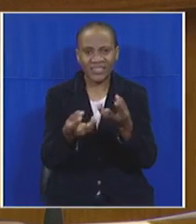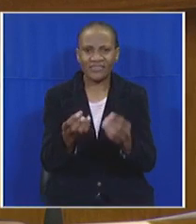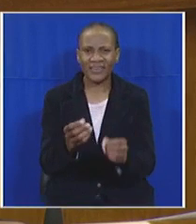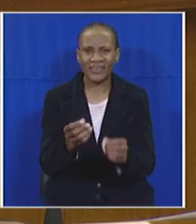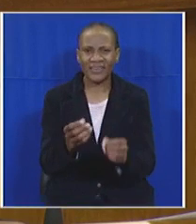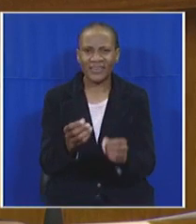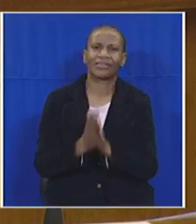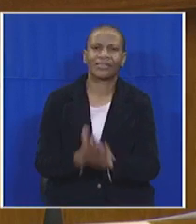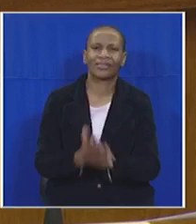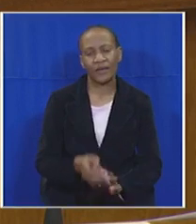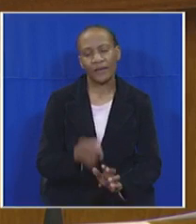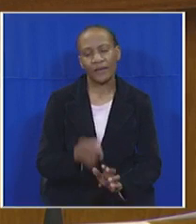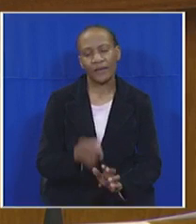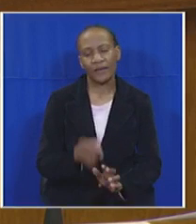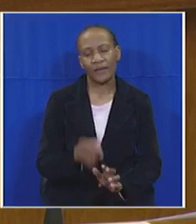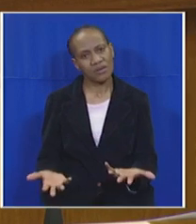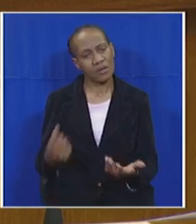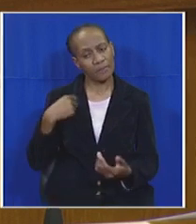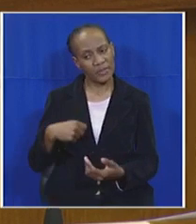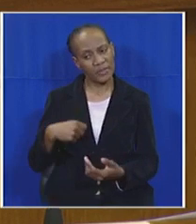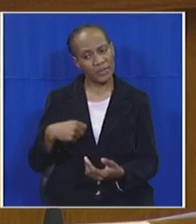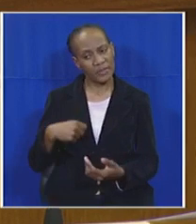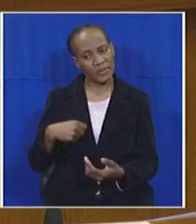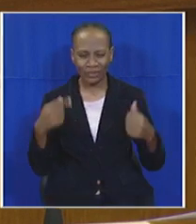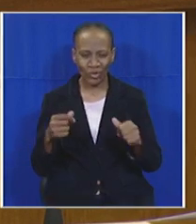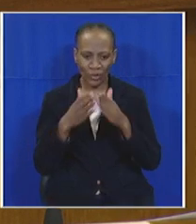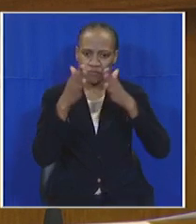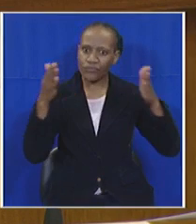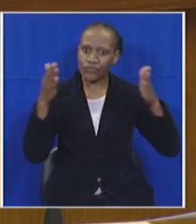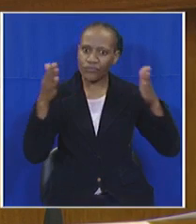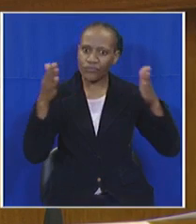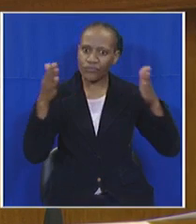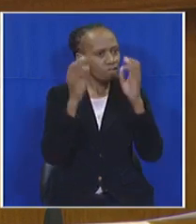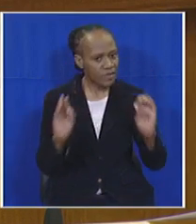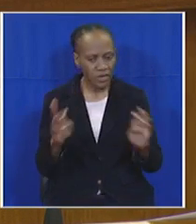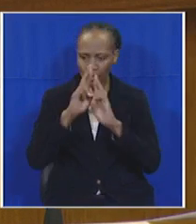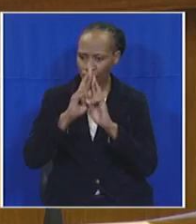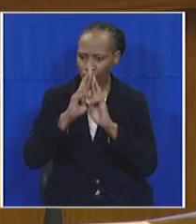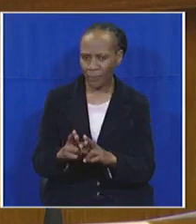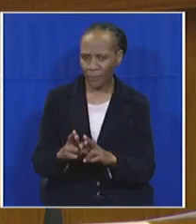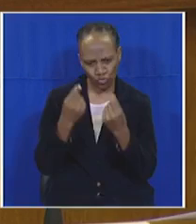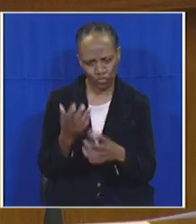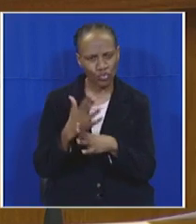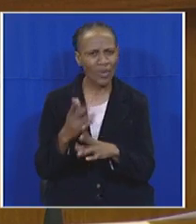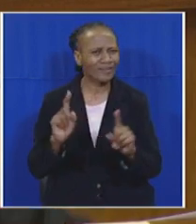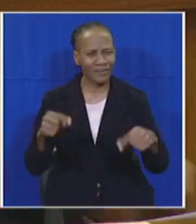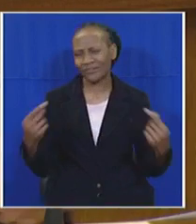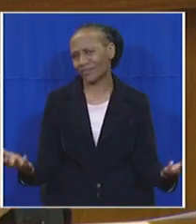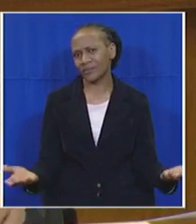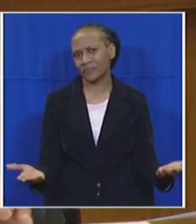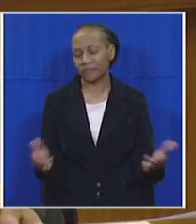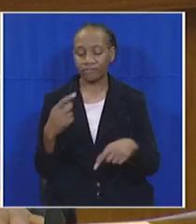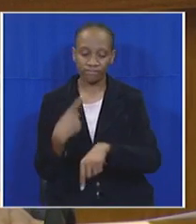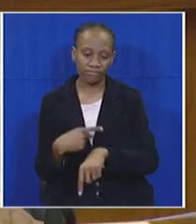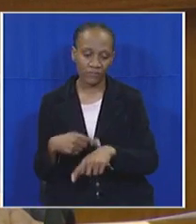taints the ability of our municipalities to govern in a transparent and accountable manner as required by our constitution. The department